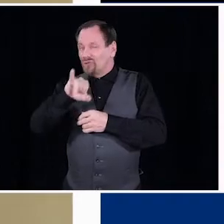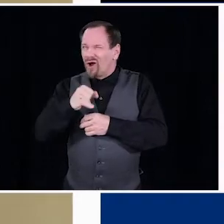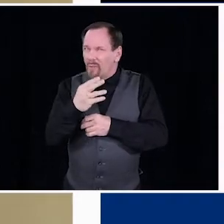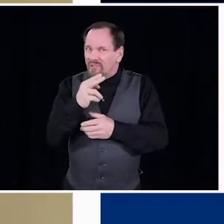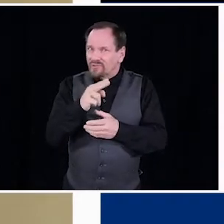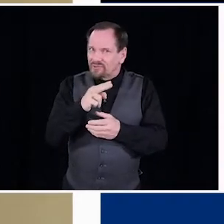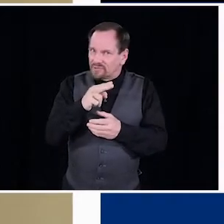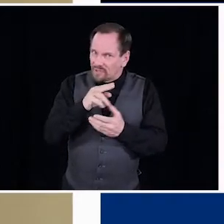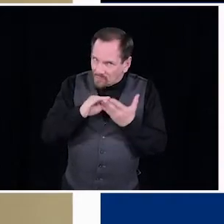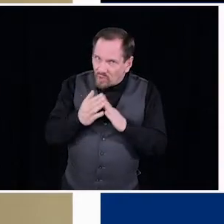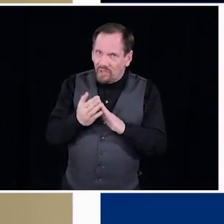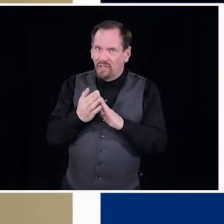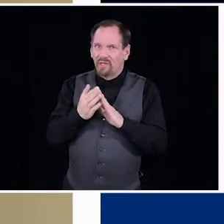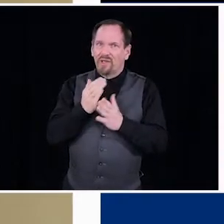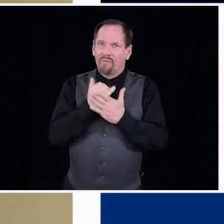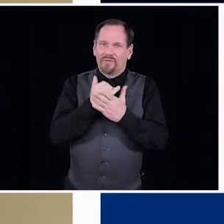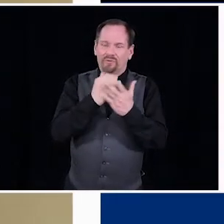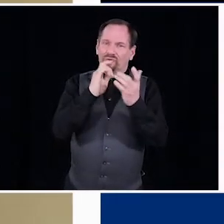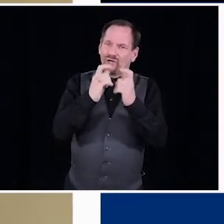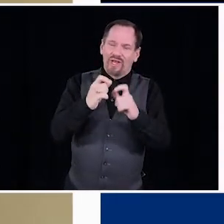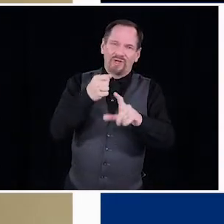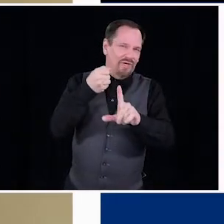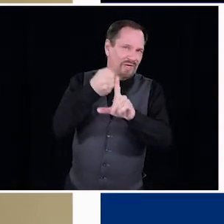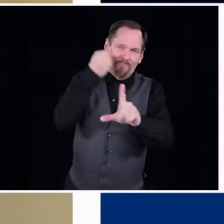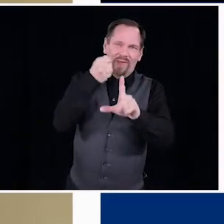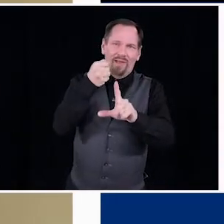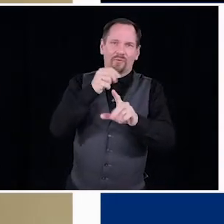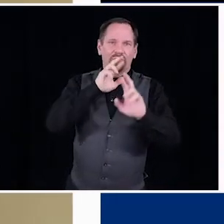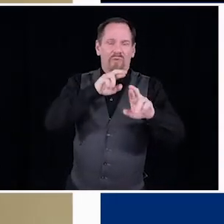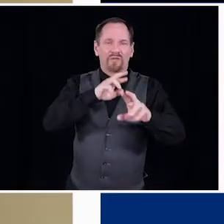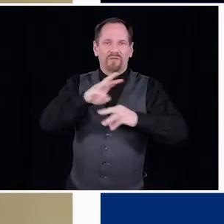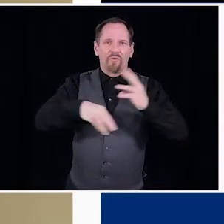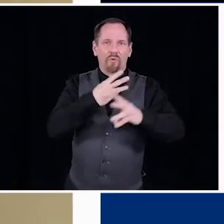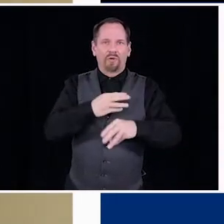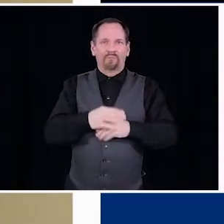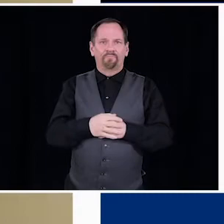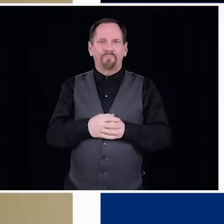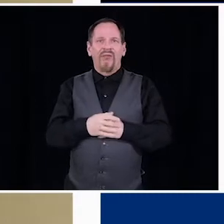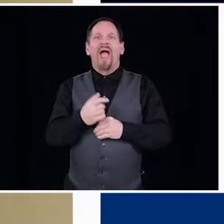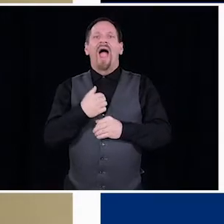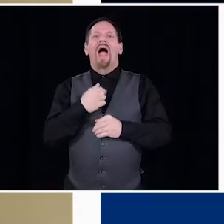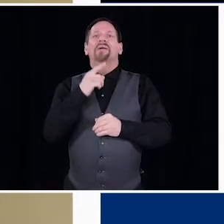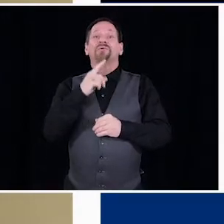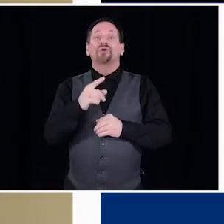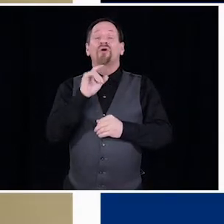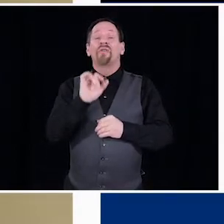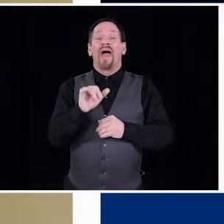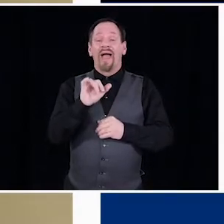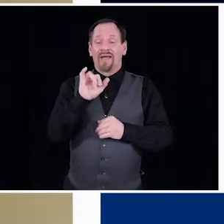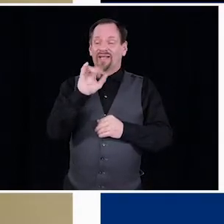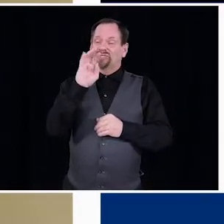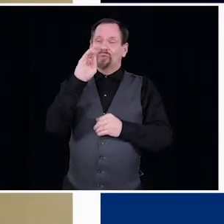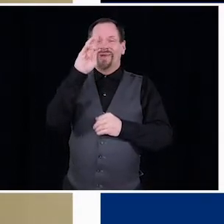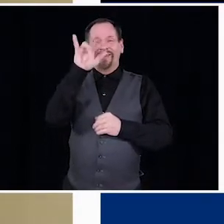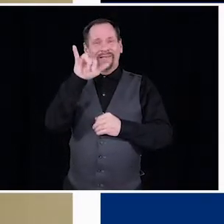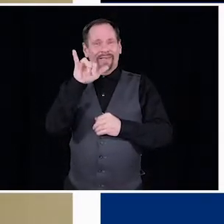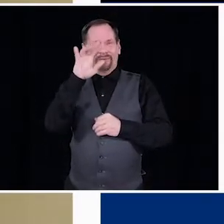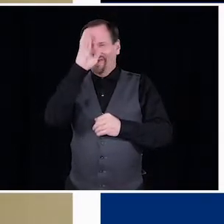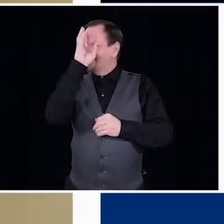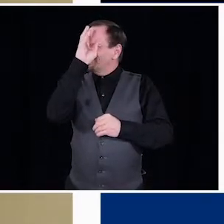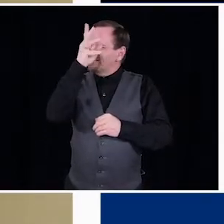the response around the world. I have no doubt that ingenuity will see us successfully to the other side of